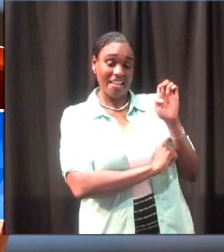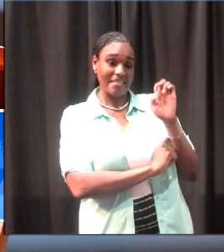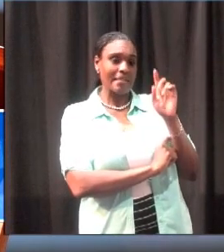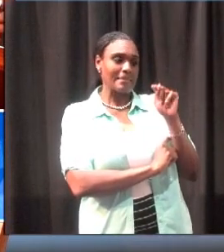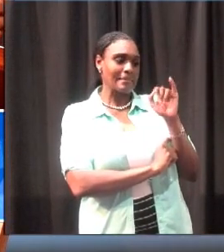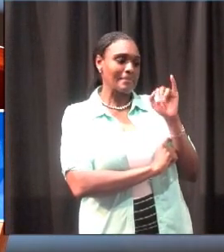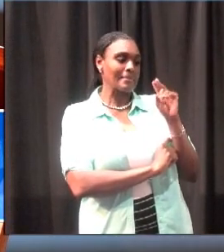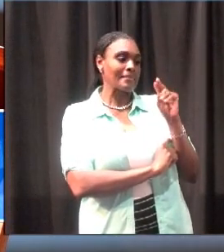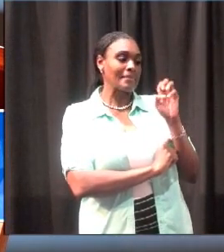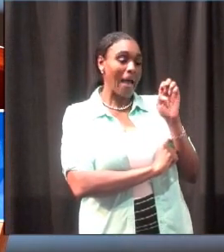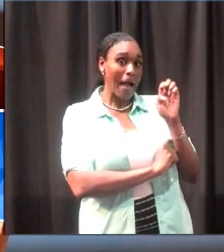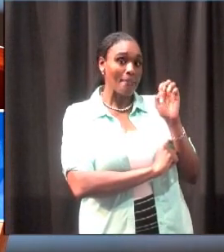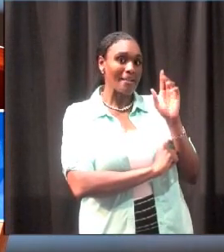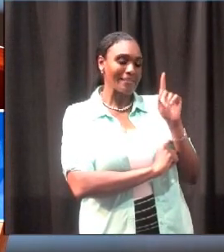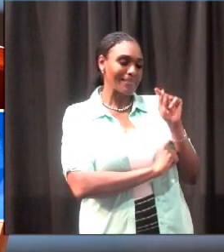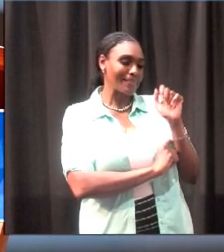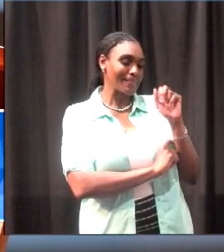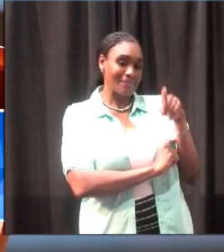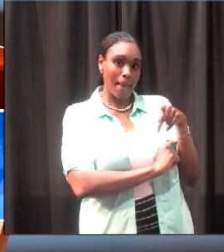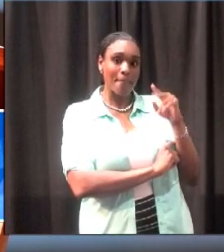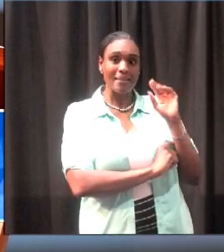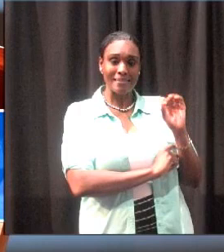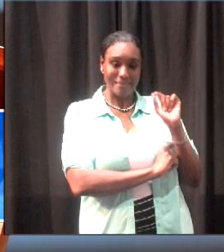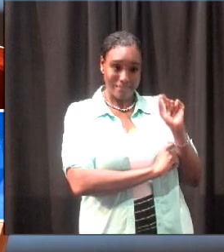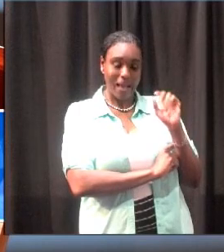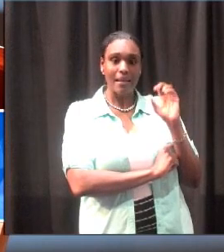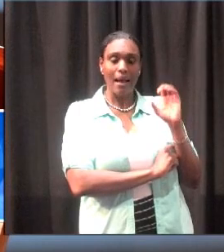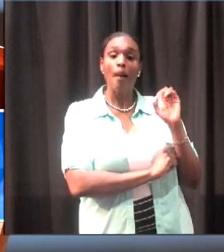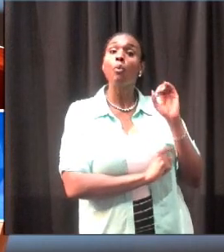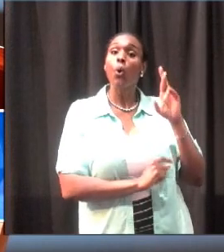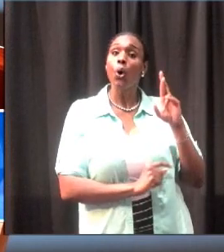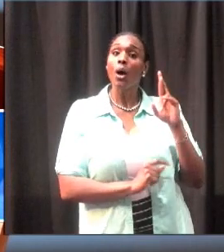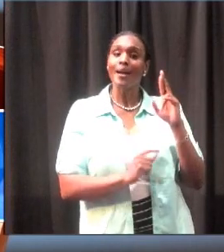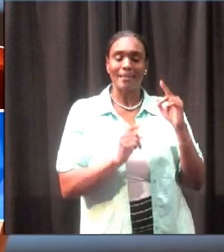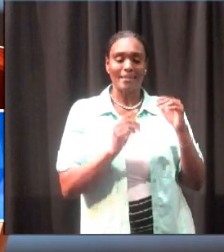newmercysvaccines.timetap.com. If you didn't get that, you can email me at